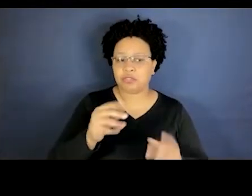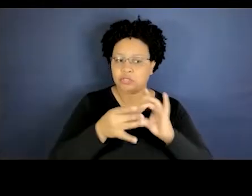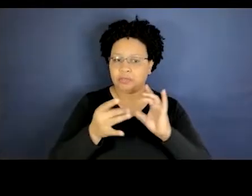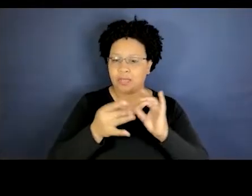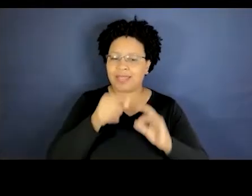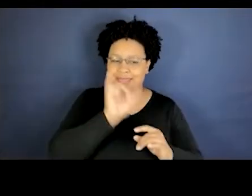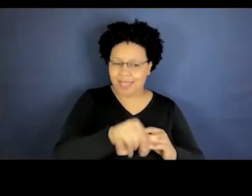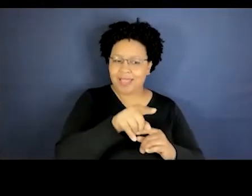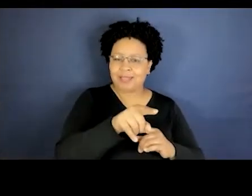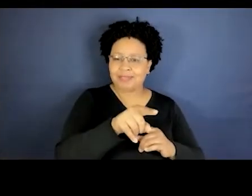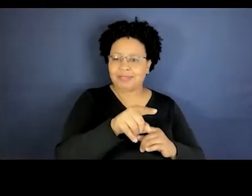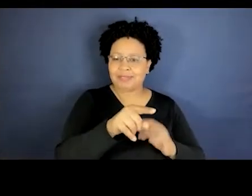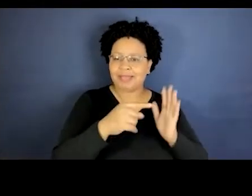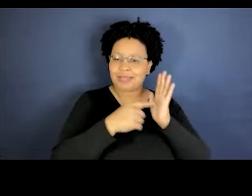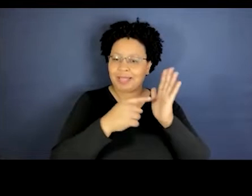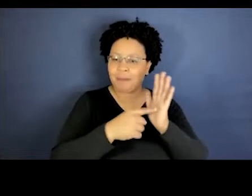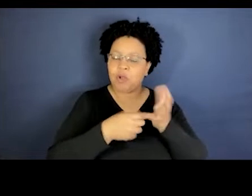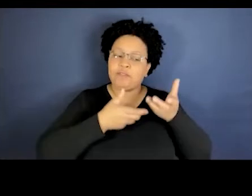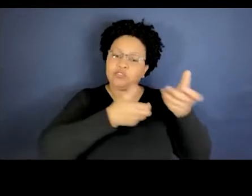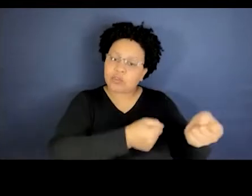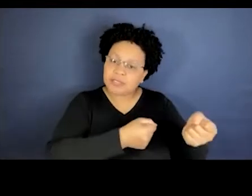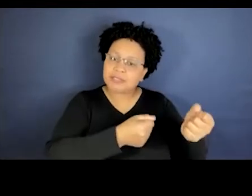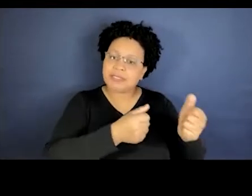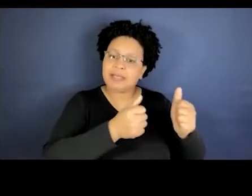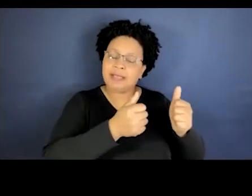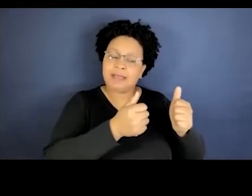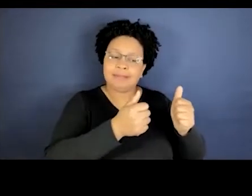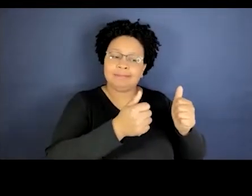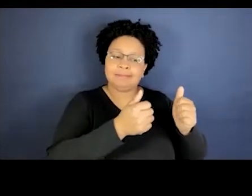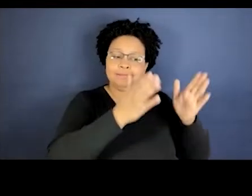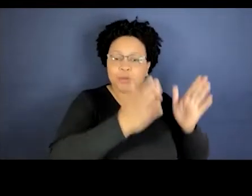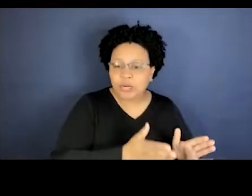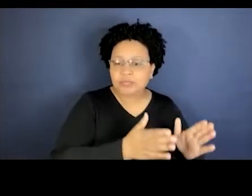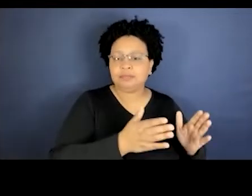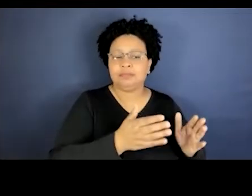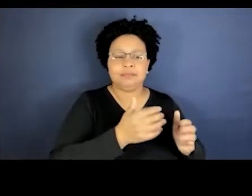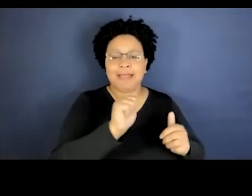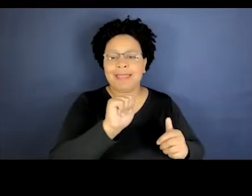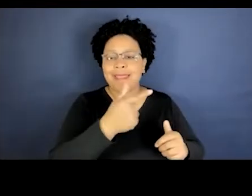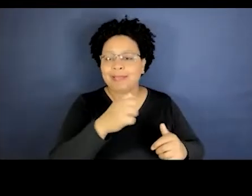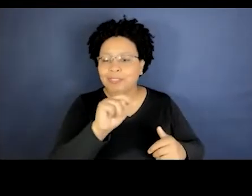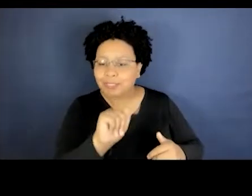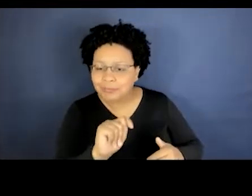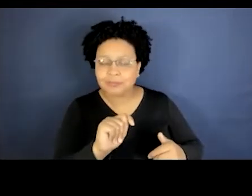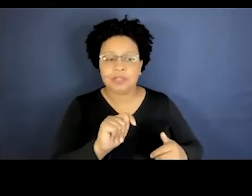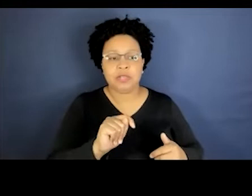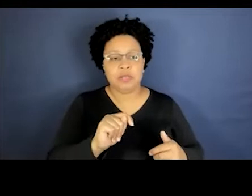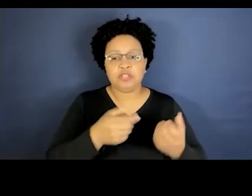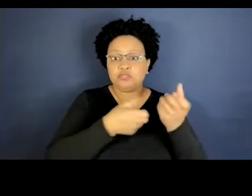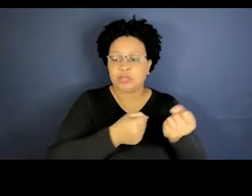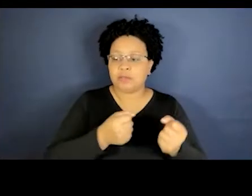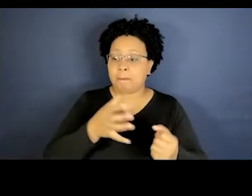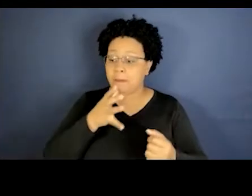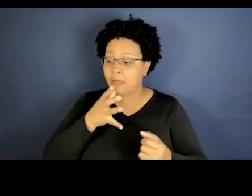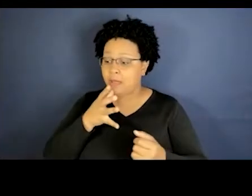is. Here was the example of that trustworthy agency of support from that mother to her daughter. And it gave that